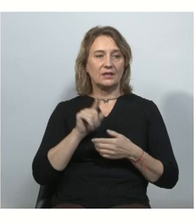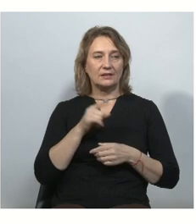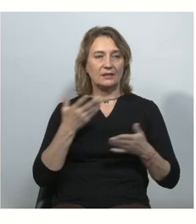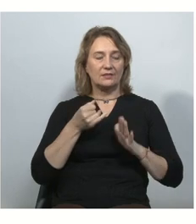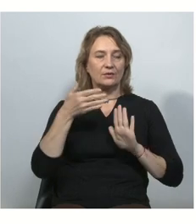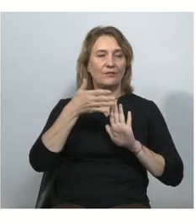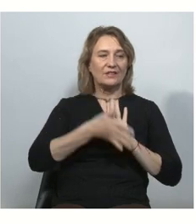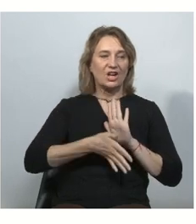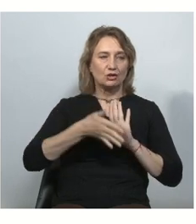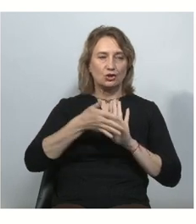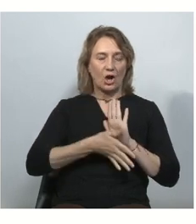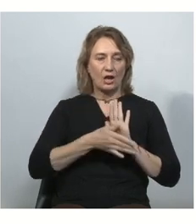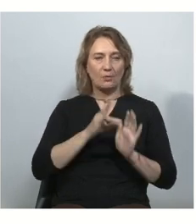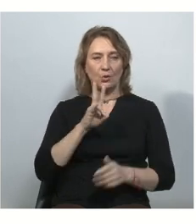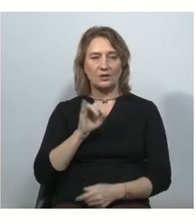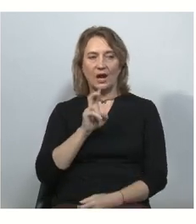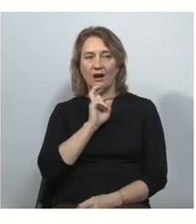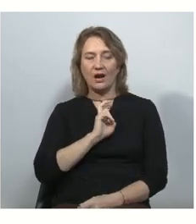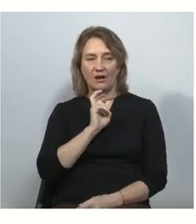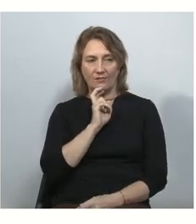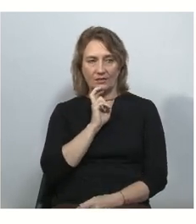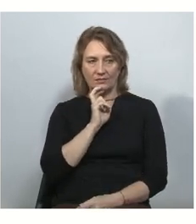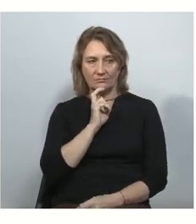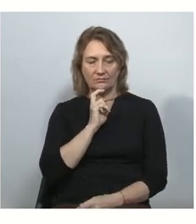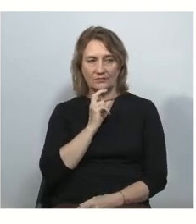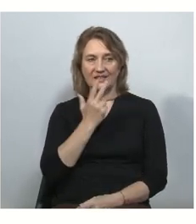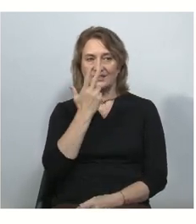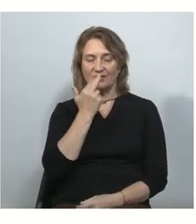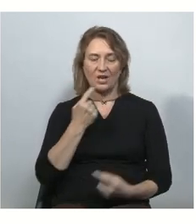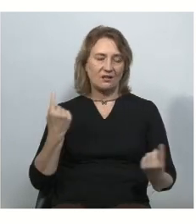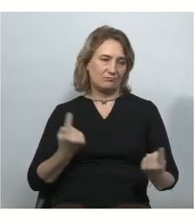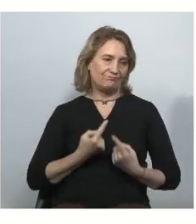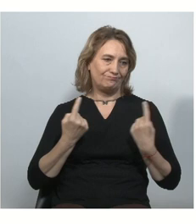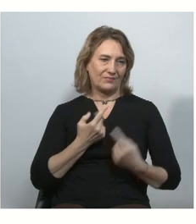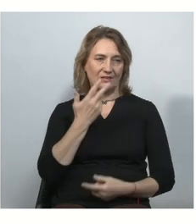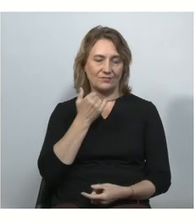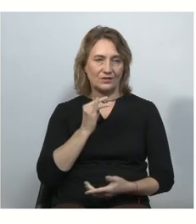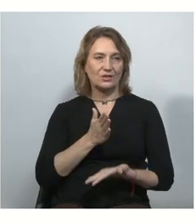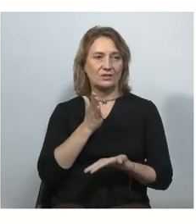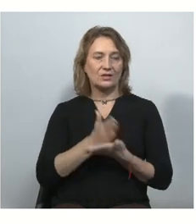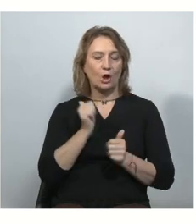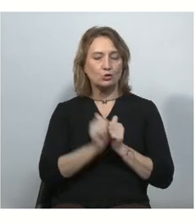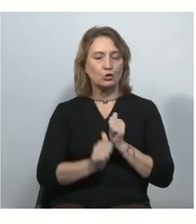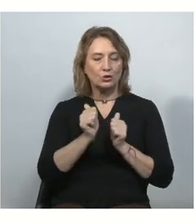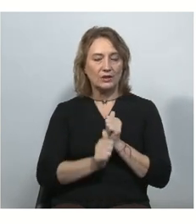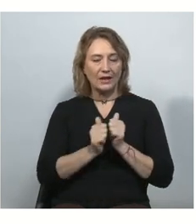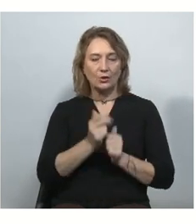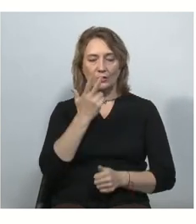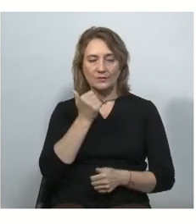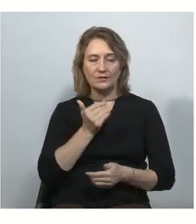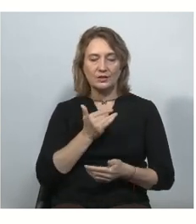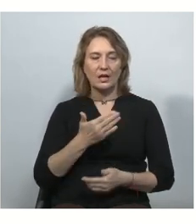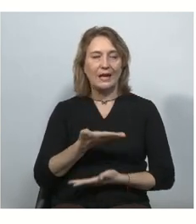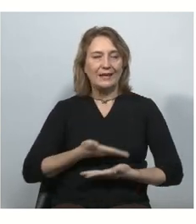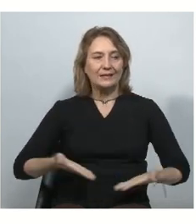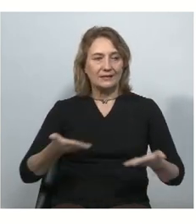is associated with the time that you spent to have a cup of coffee. For most people, this is a daily